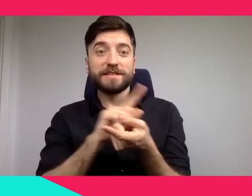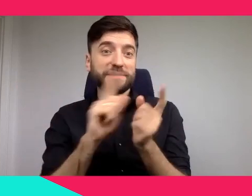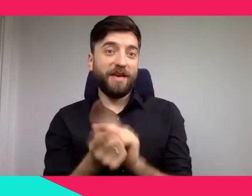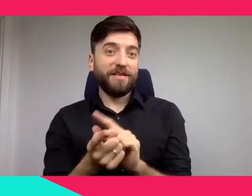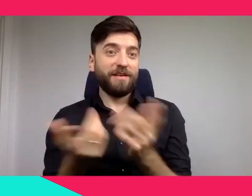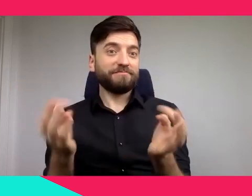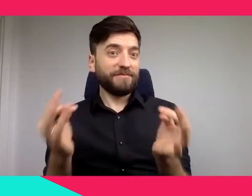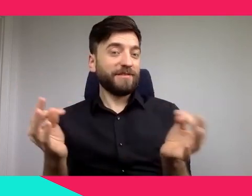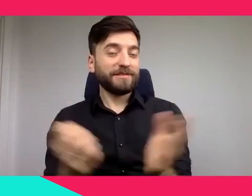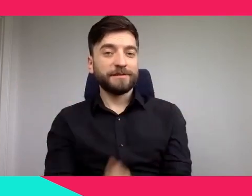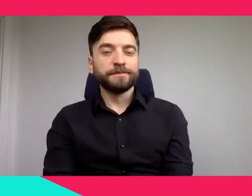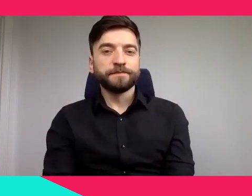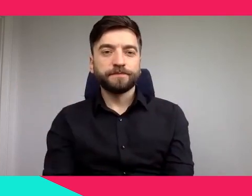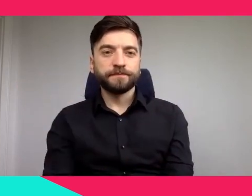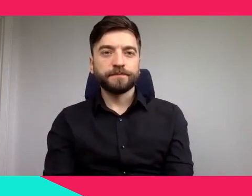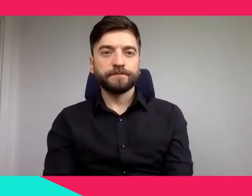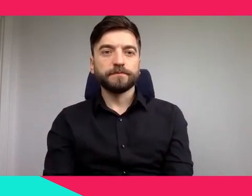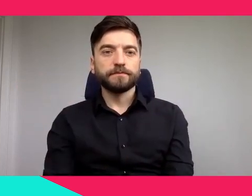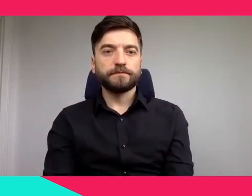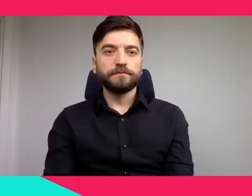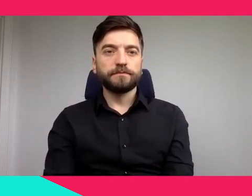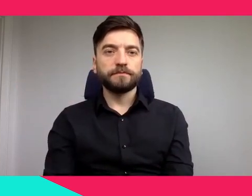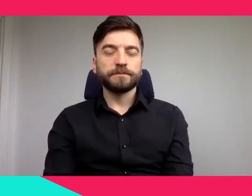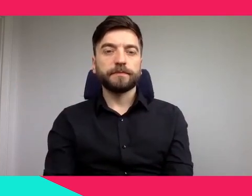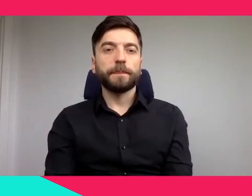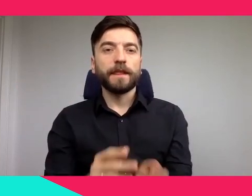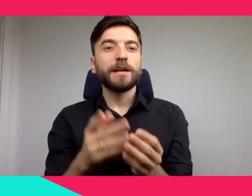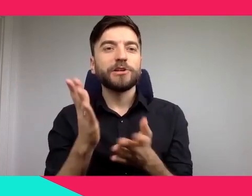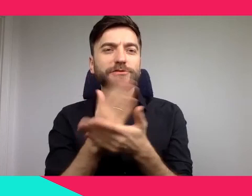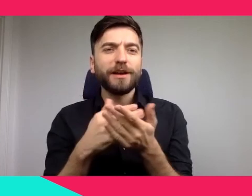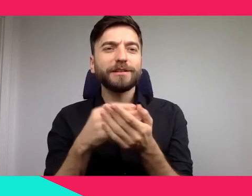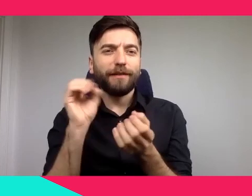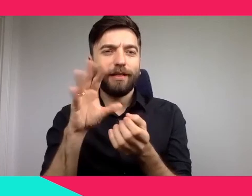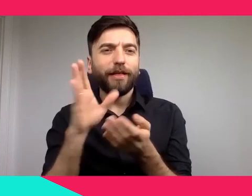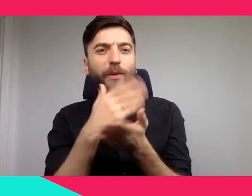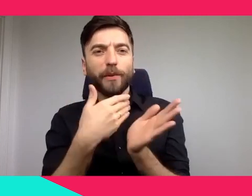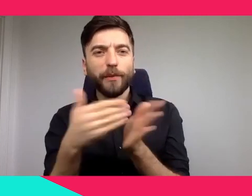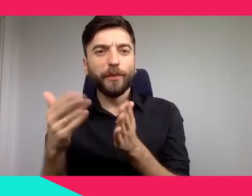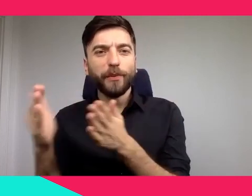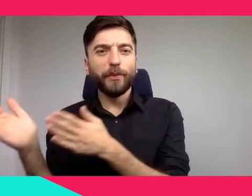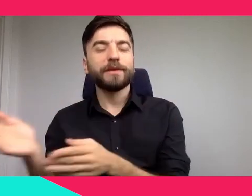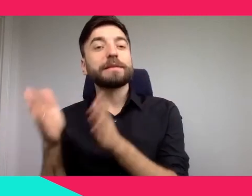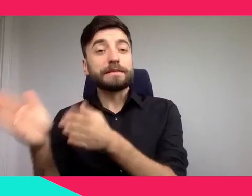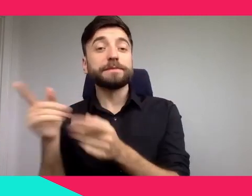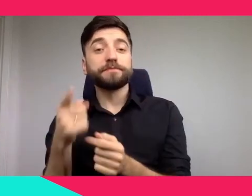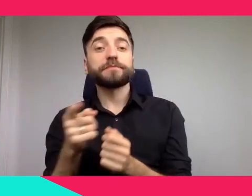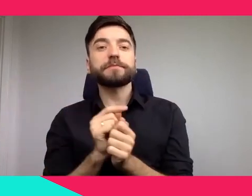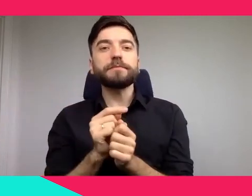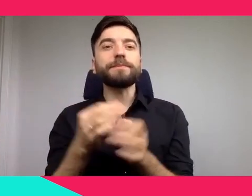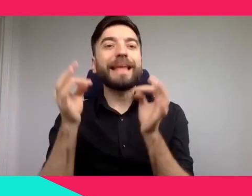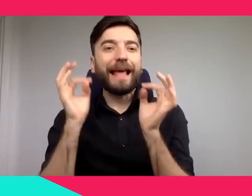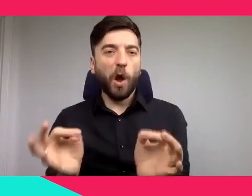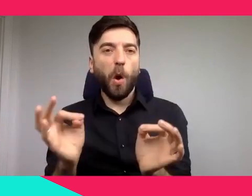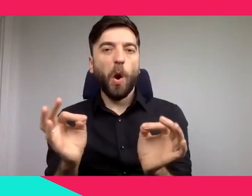if you're interested. But what we're currently doing, and I would like to conclude here, is take all